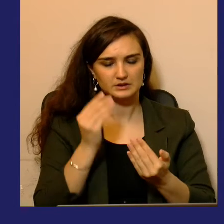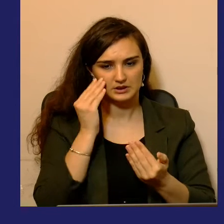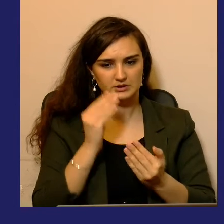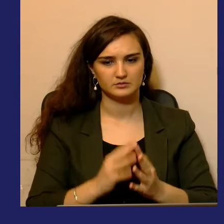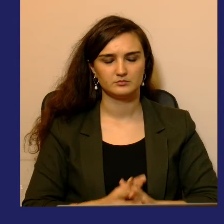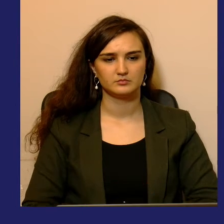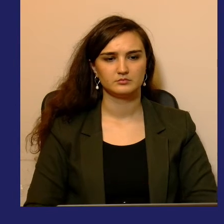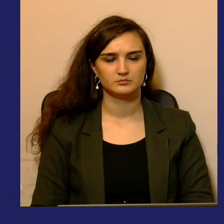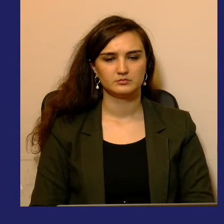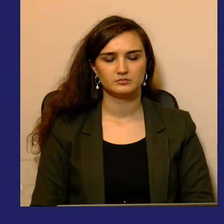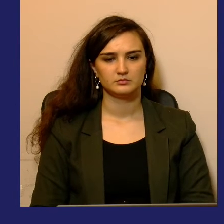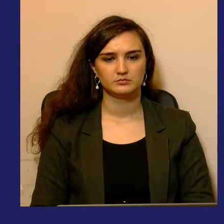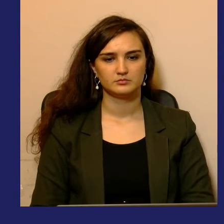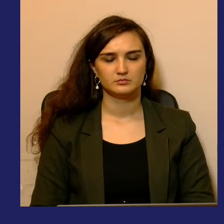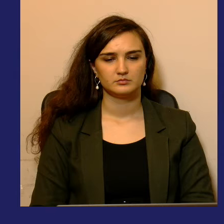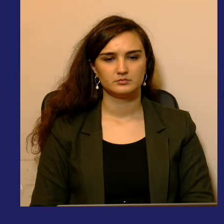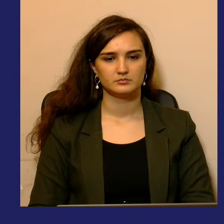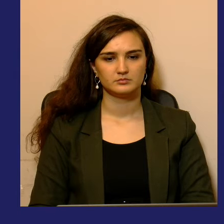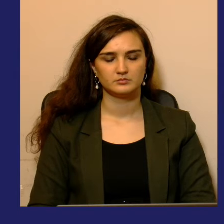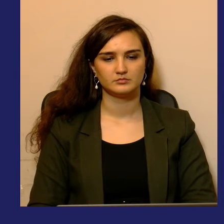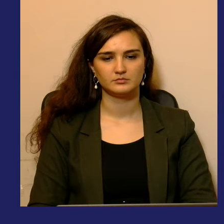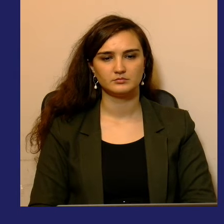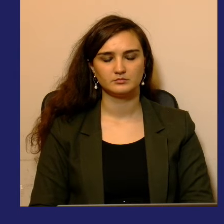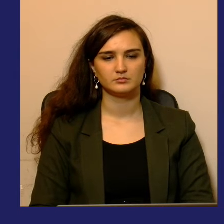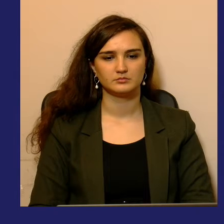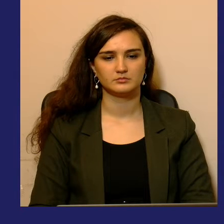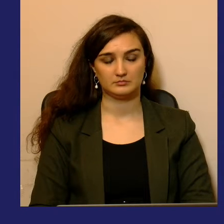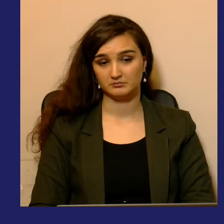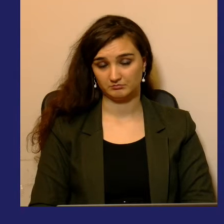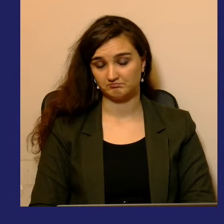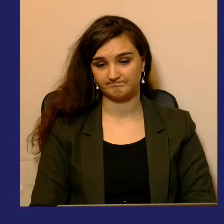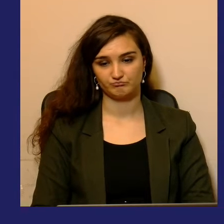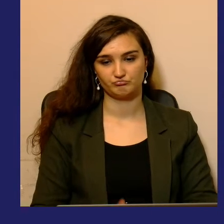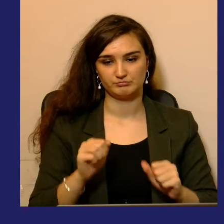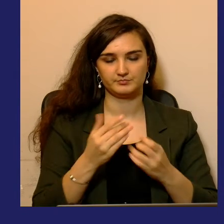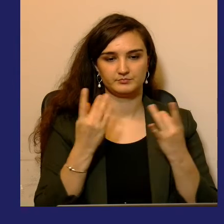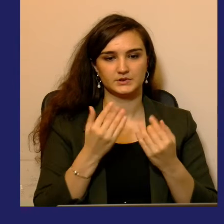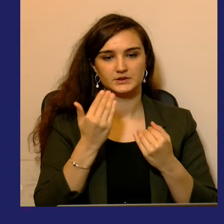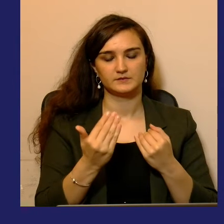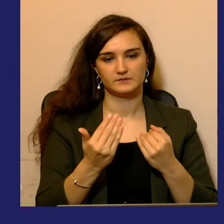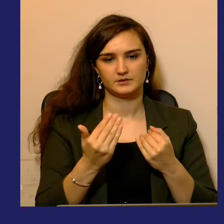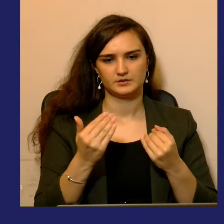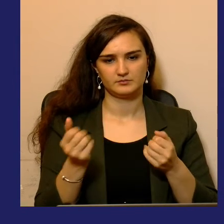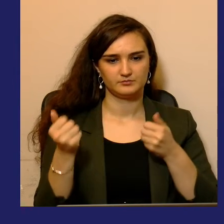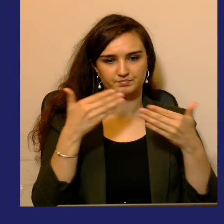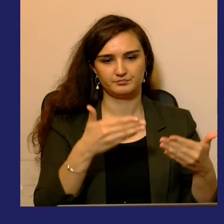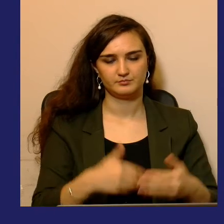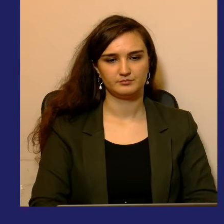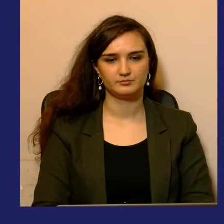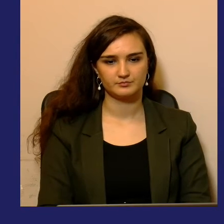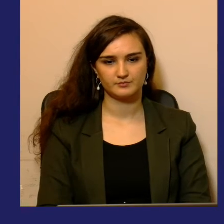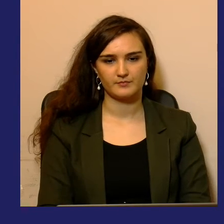Welcome. And I believe you can share your screen directly from there as long as the moderators have that